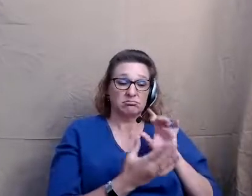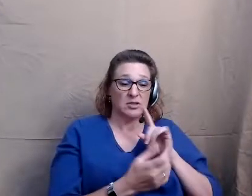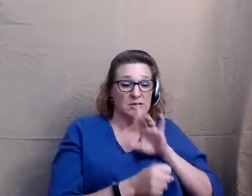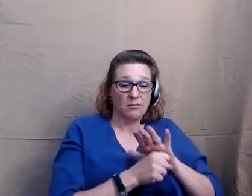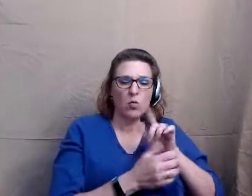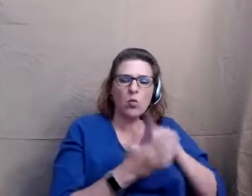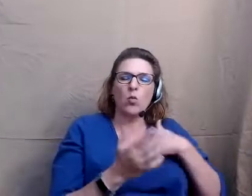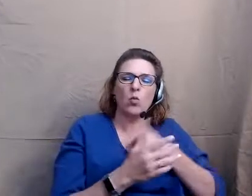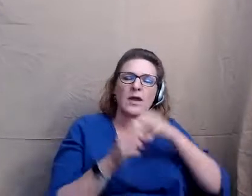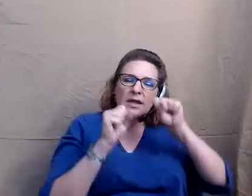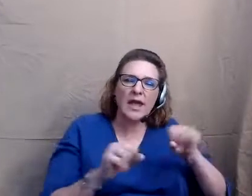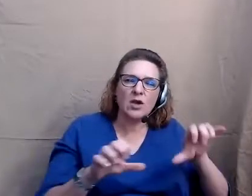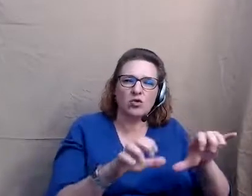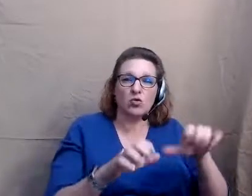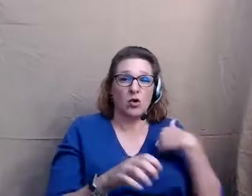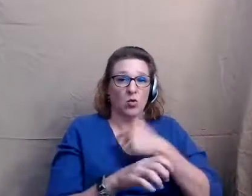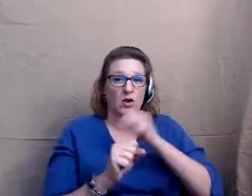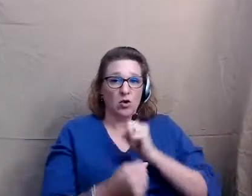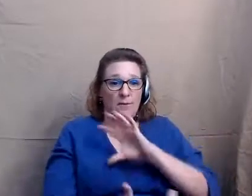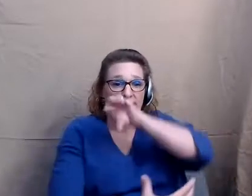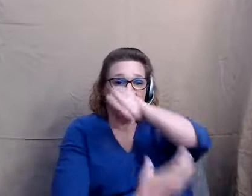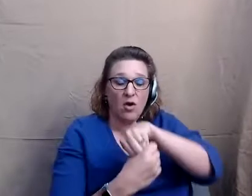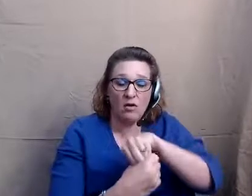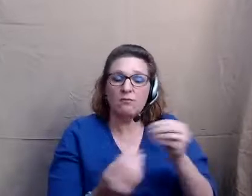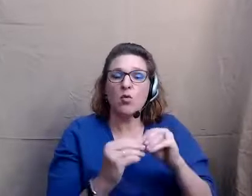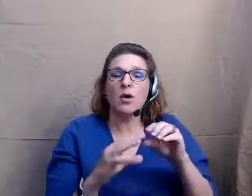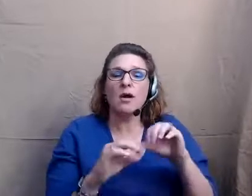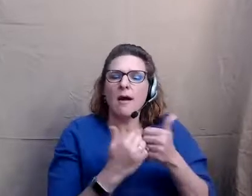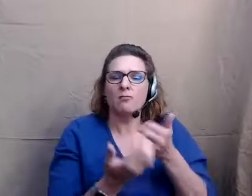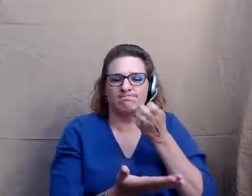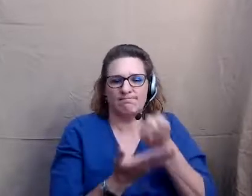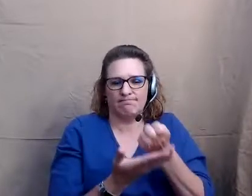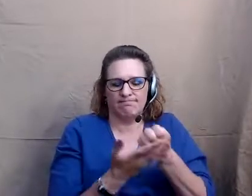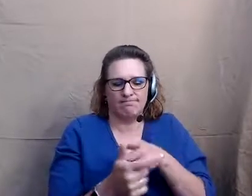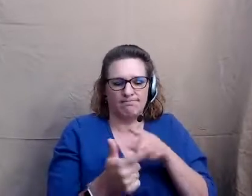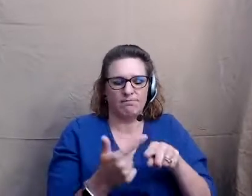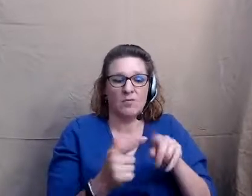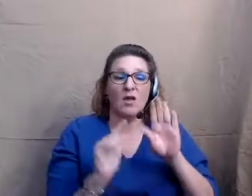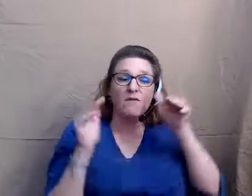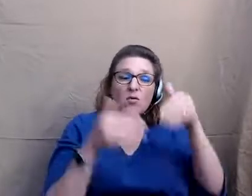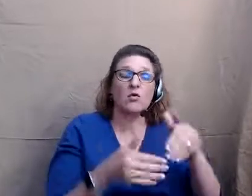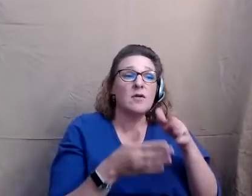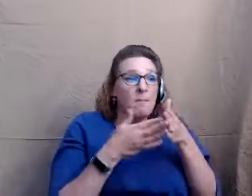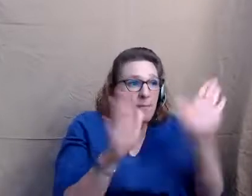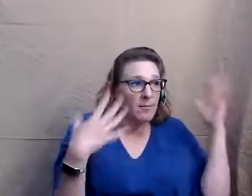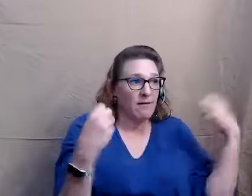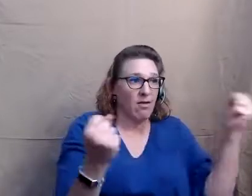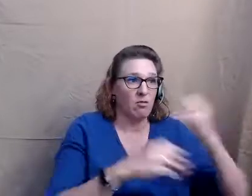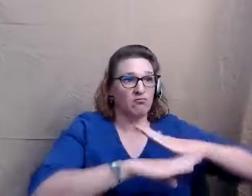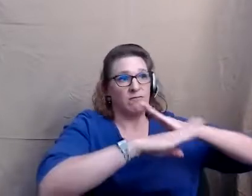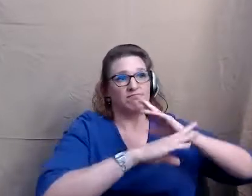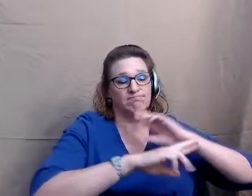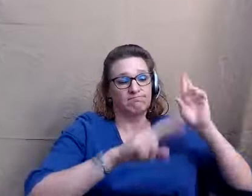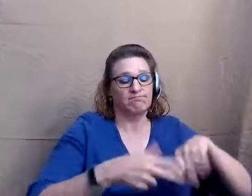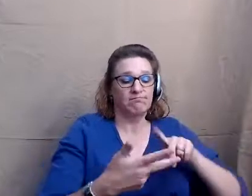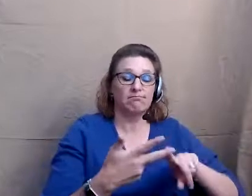doing. We could be intervening economically. We could be focusing on public health prevention responses. We could be